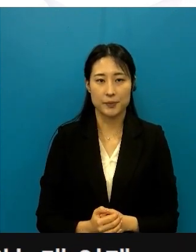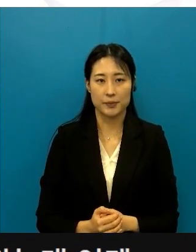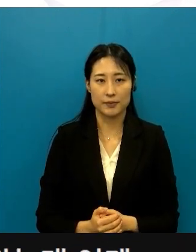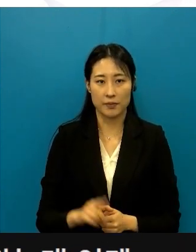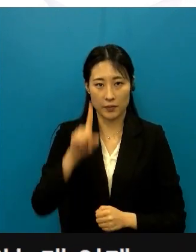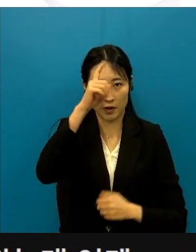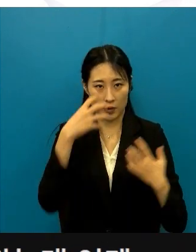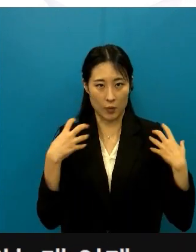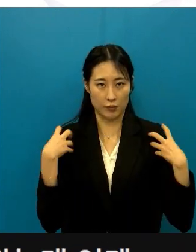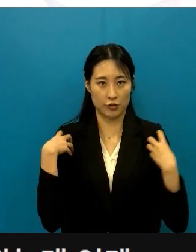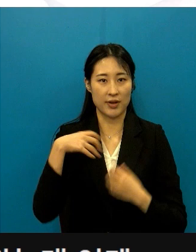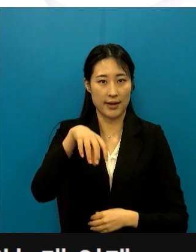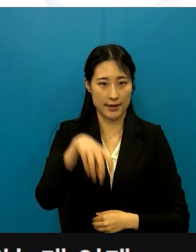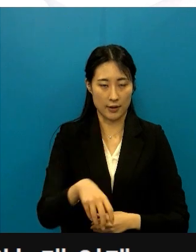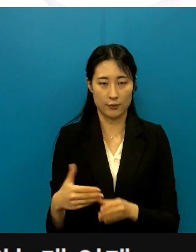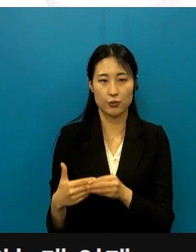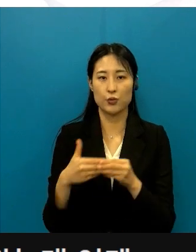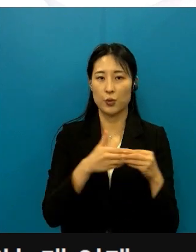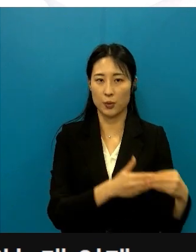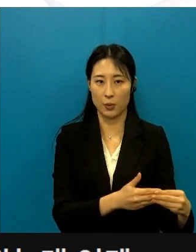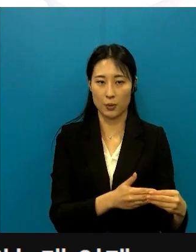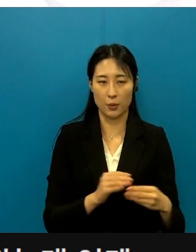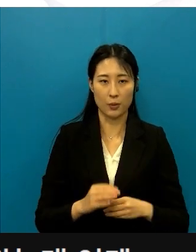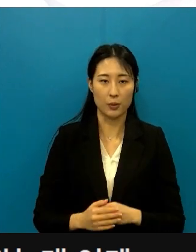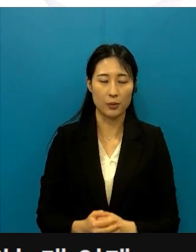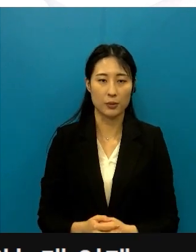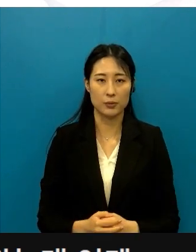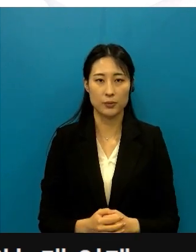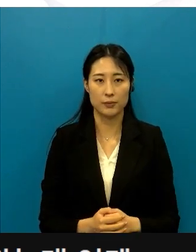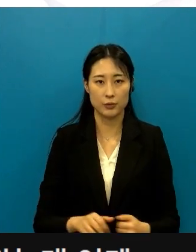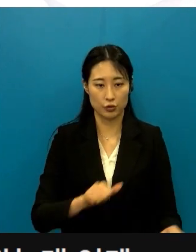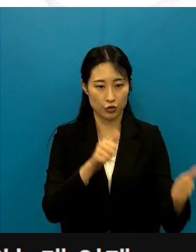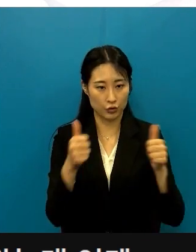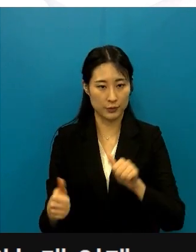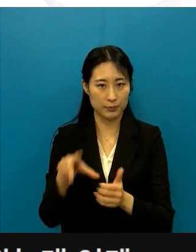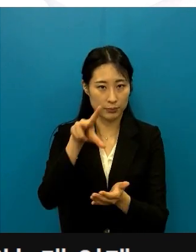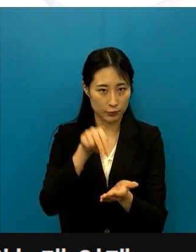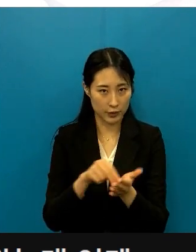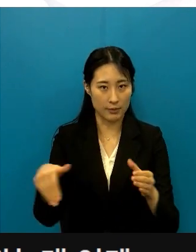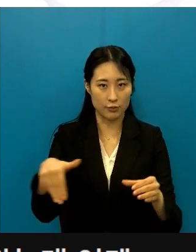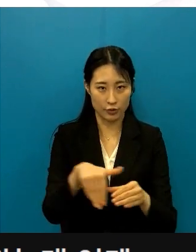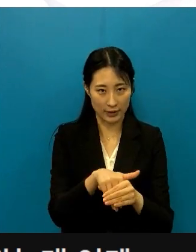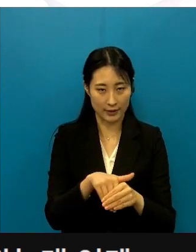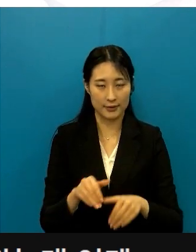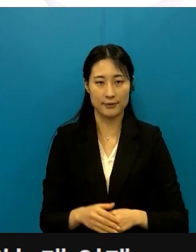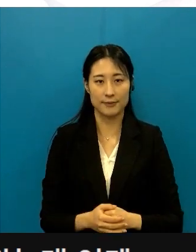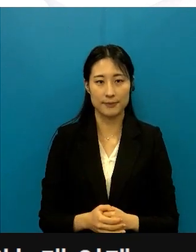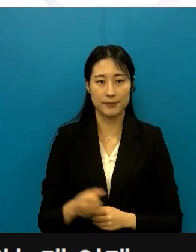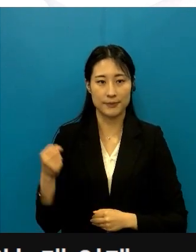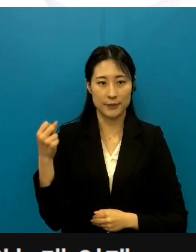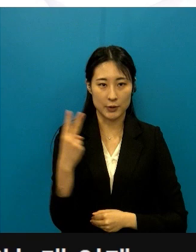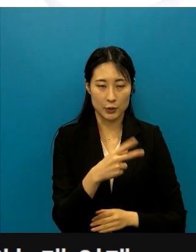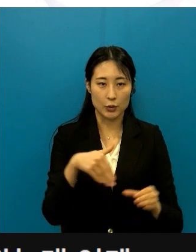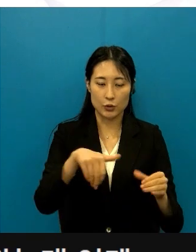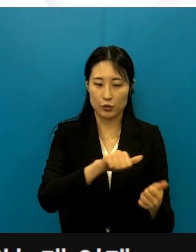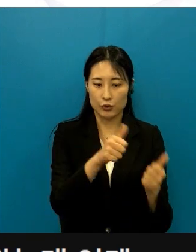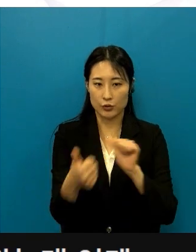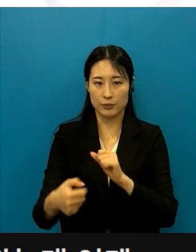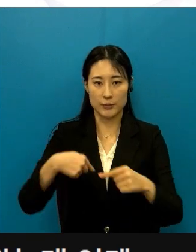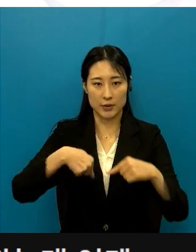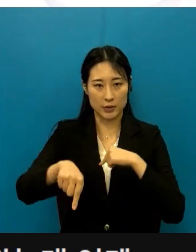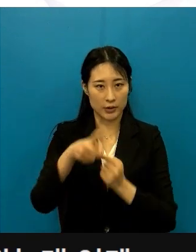the cultures and these policies like the not